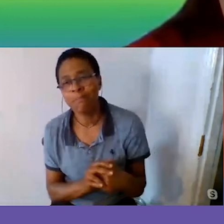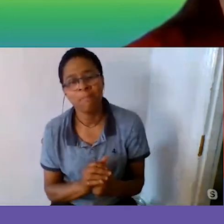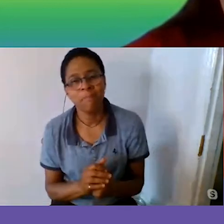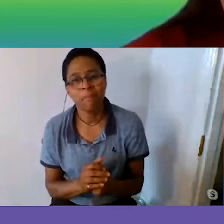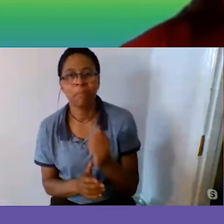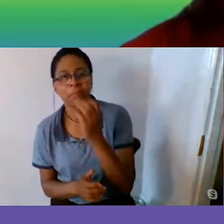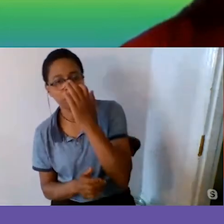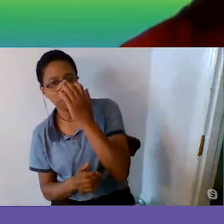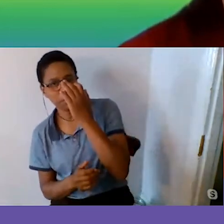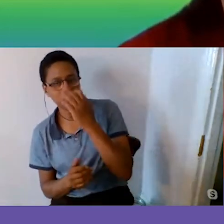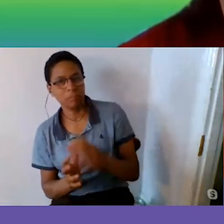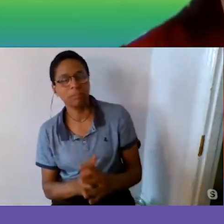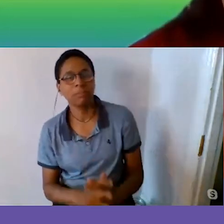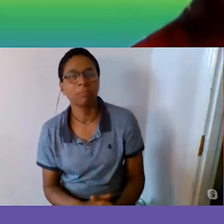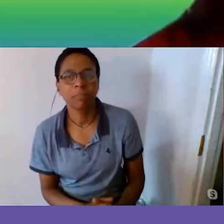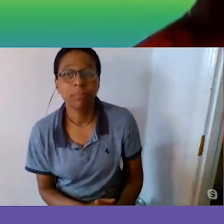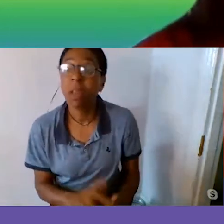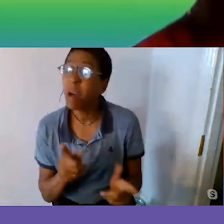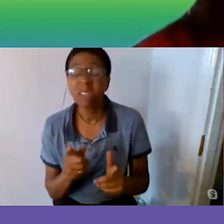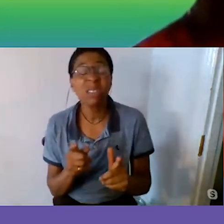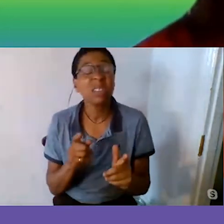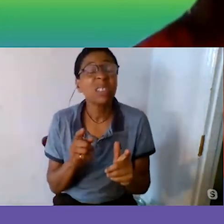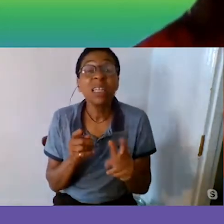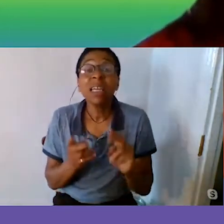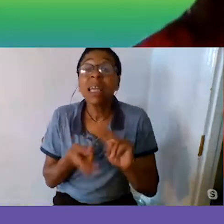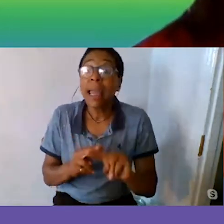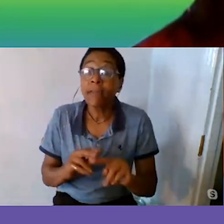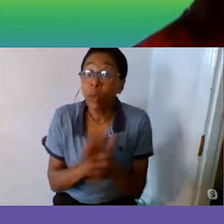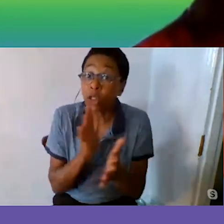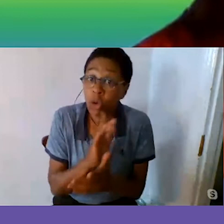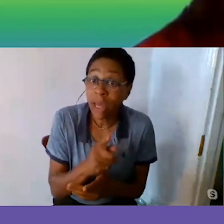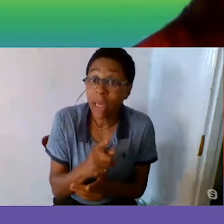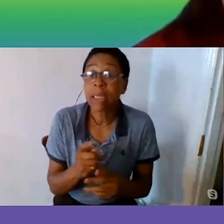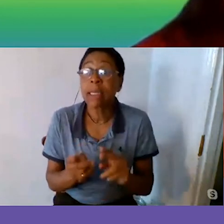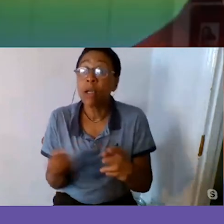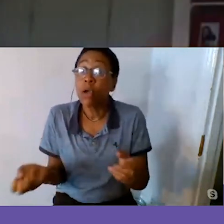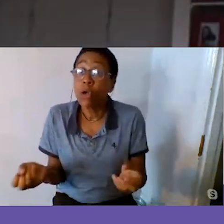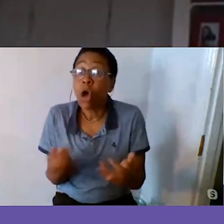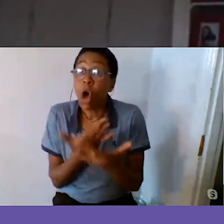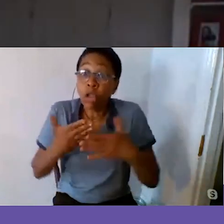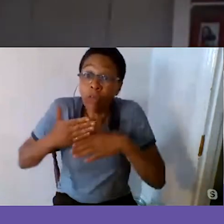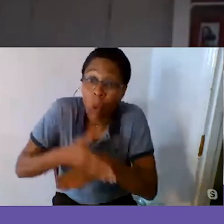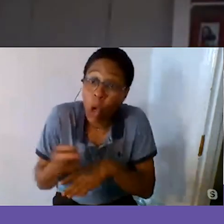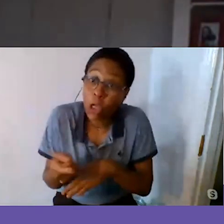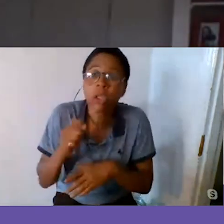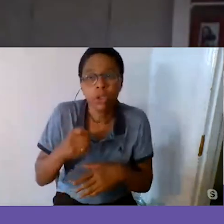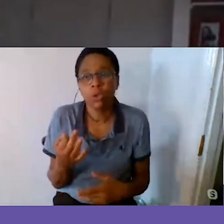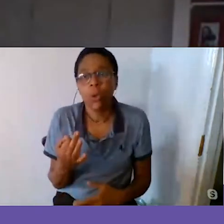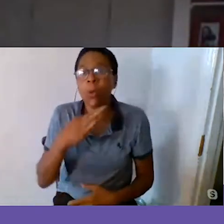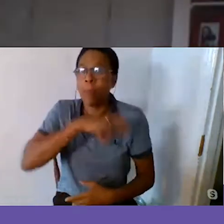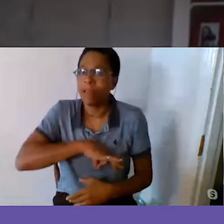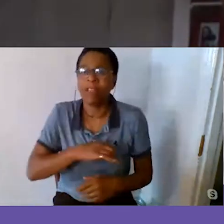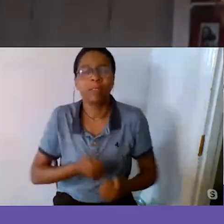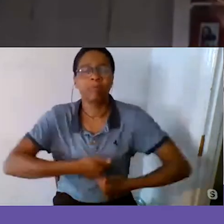means. But you get out of things what you put into them. That's what I'd say. Yeah, I'd say the exact same